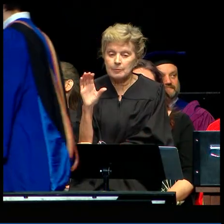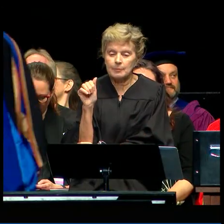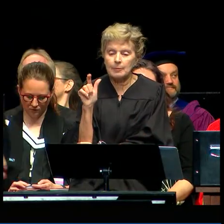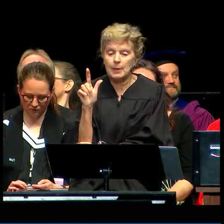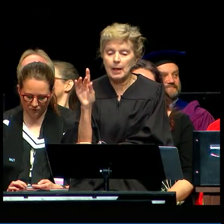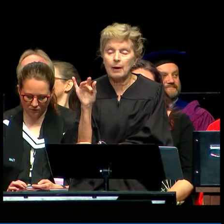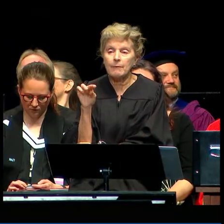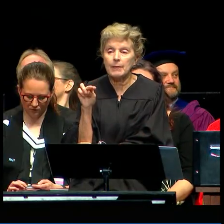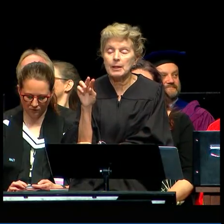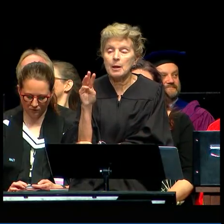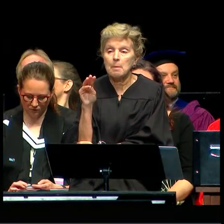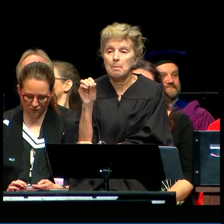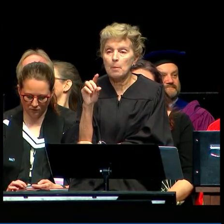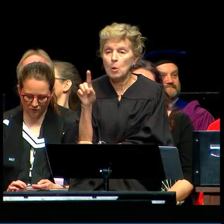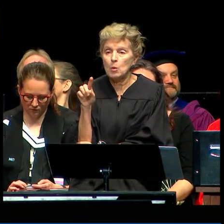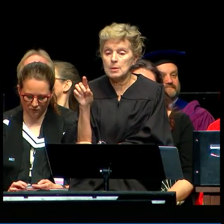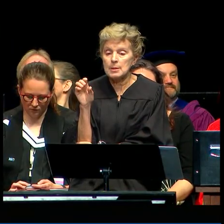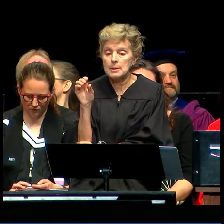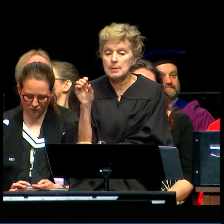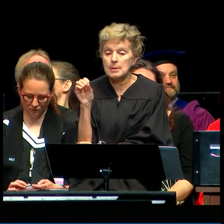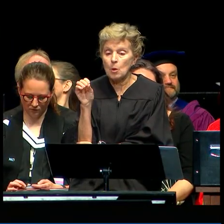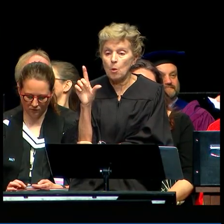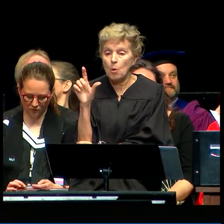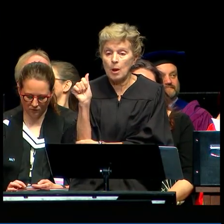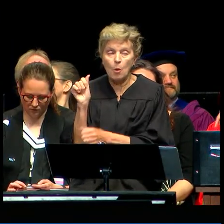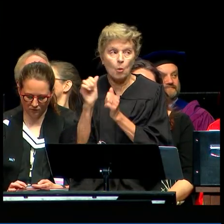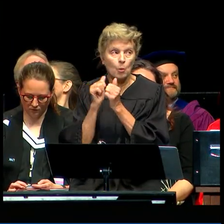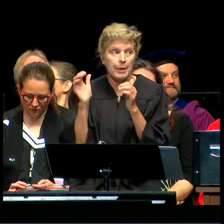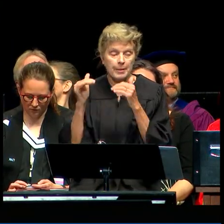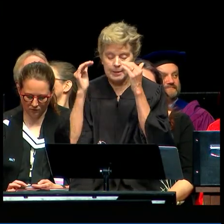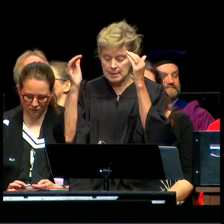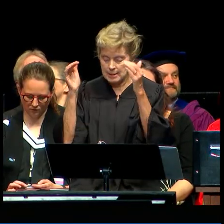Calvin Mozzola, with distinction.